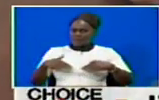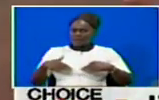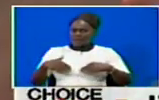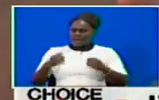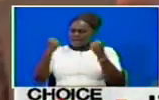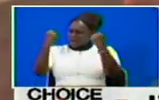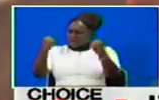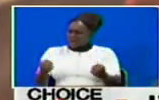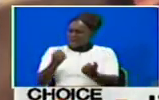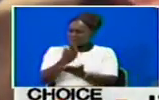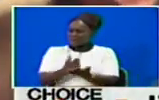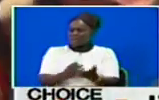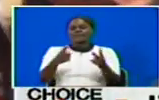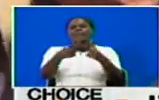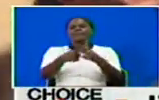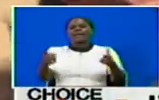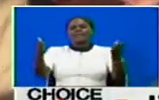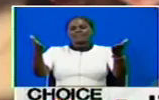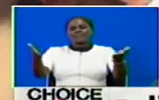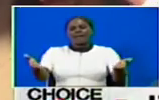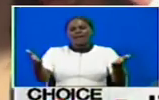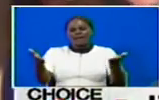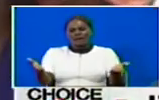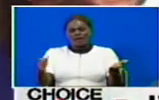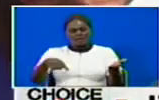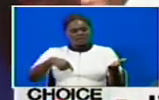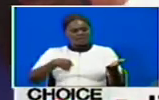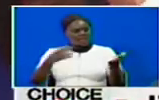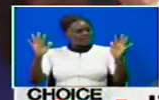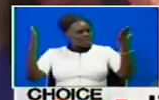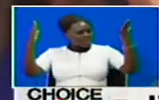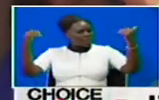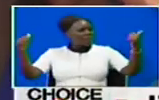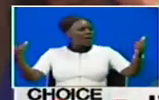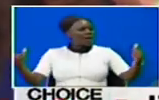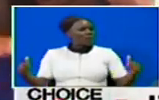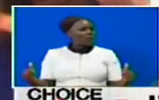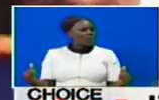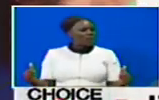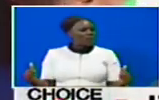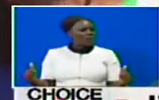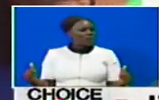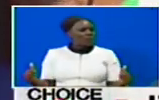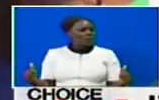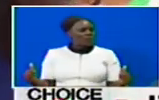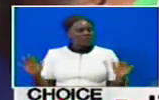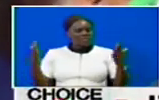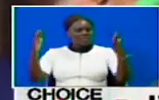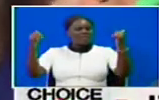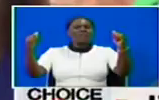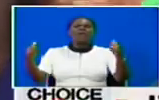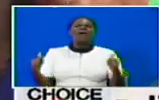part now begins. We have not celebrated yet, and we will not